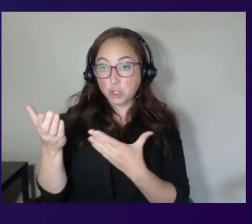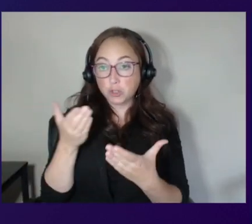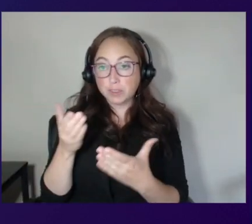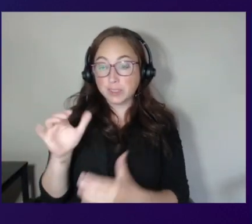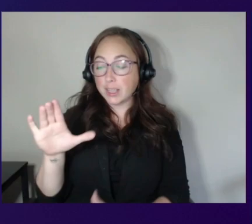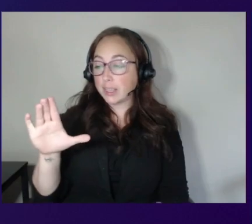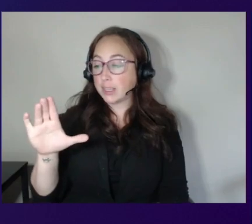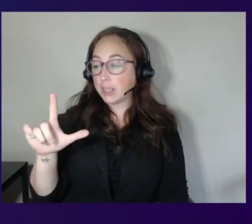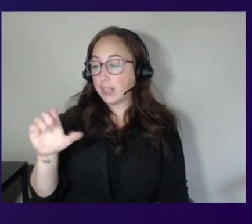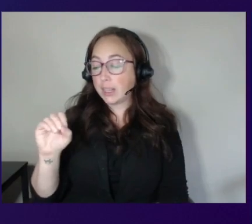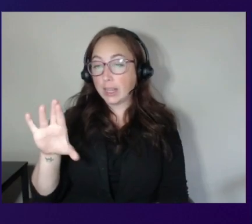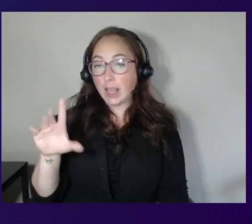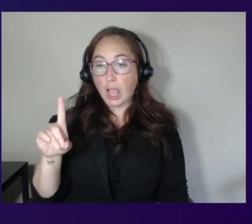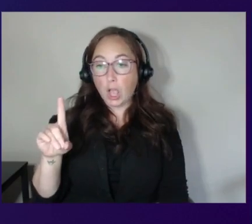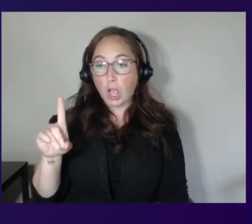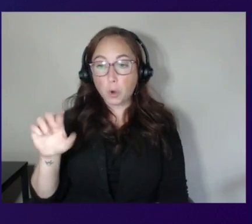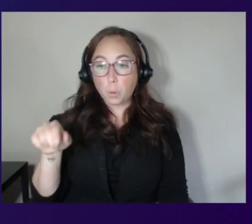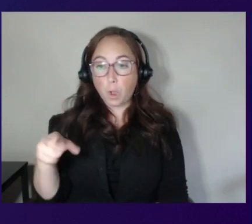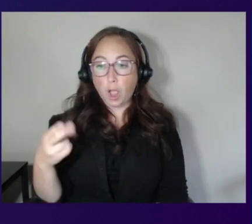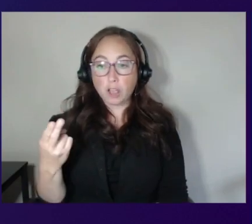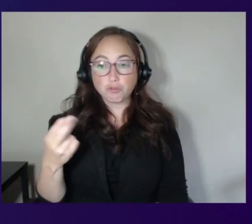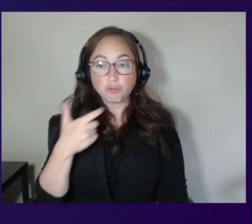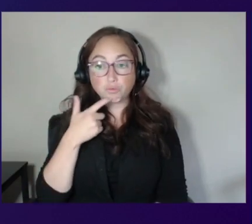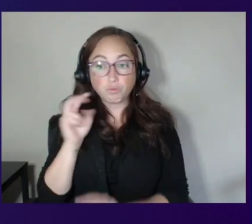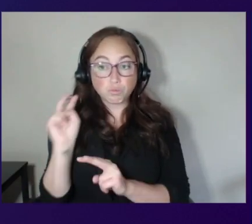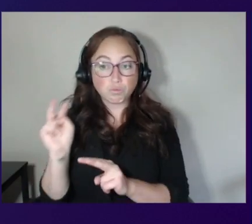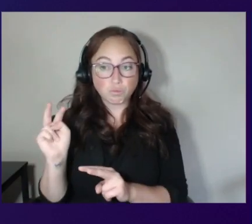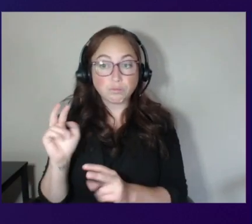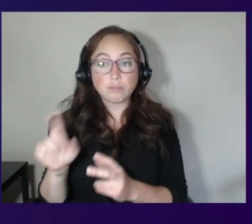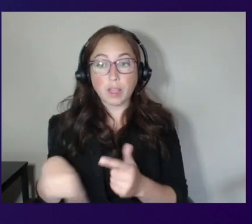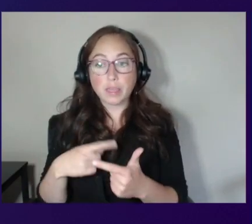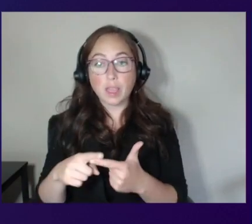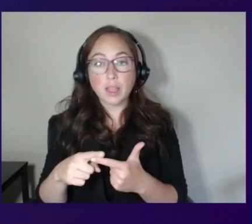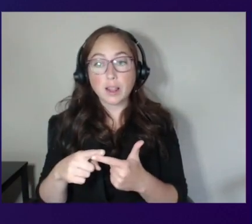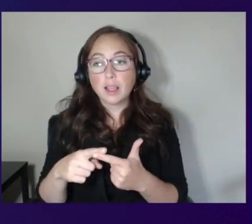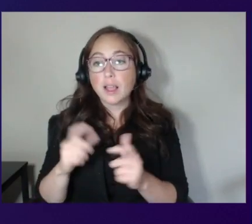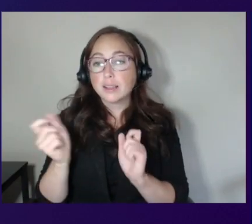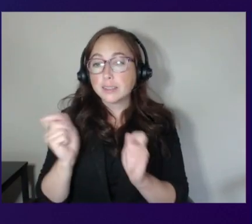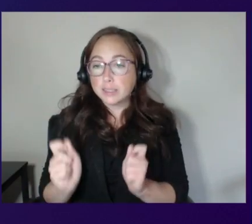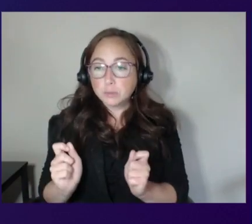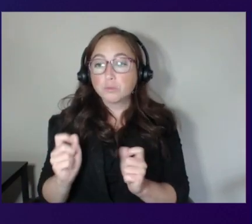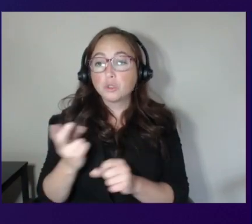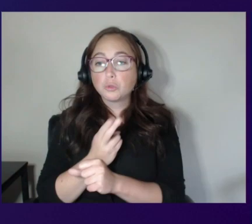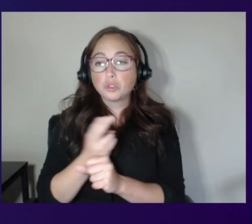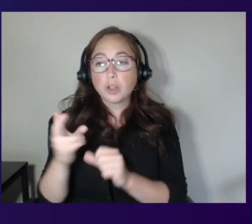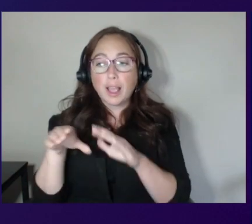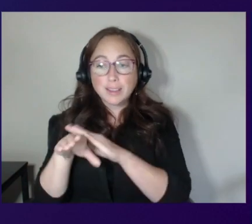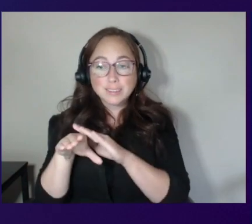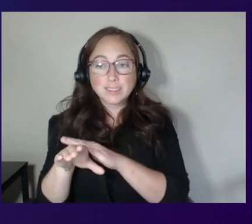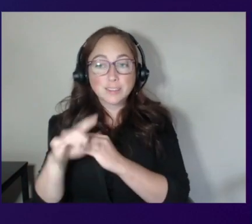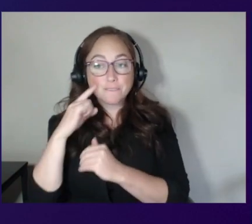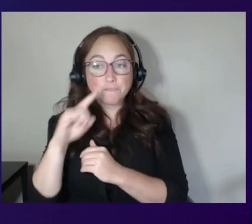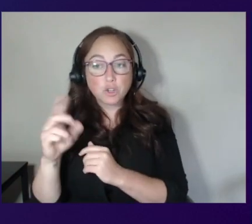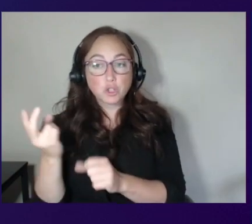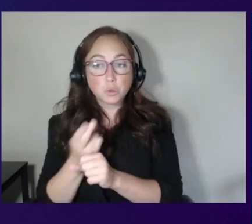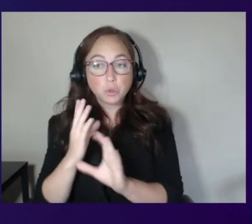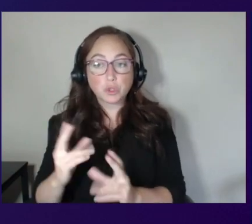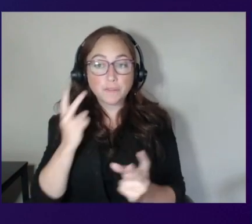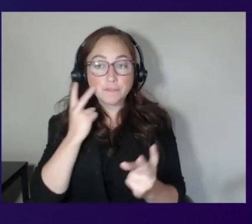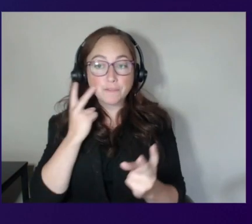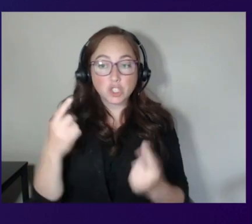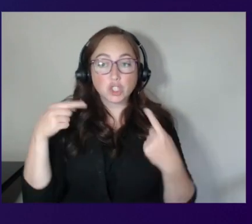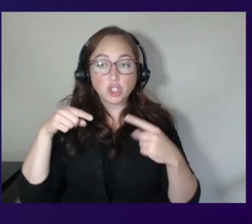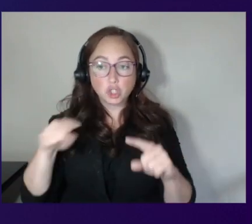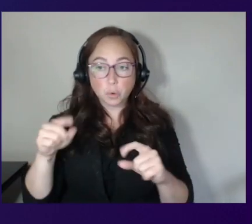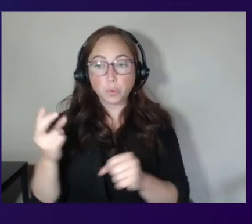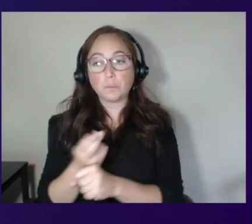service availability, CloudTrail for administrator changes, and then custom user access logging that covers user visits during the session. Very nice.